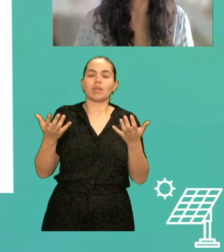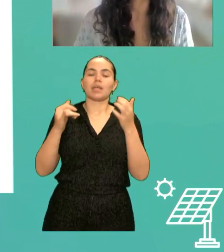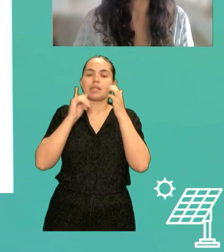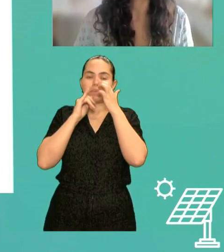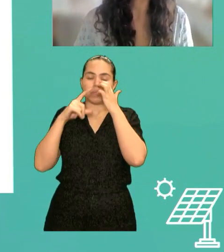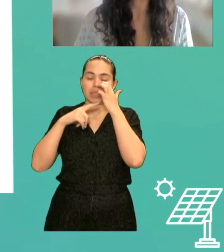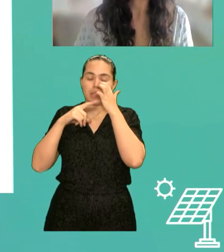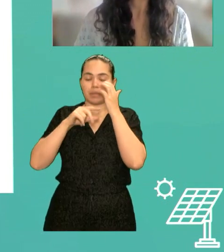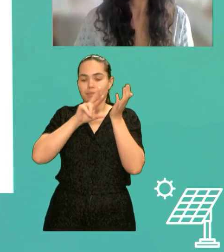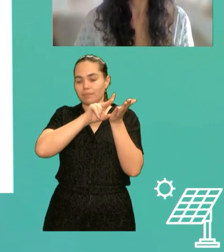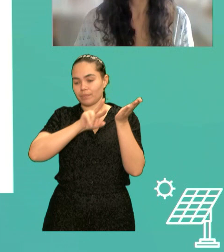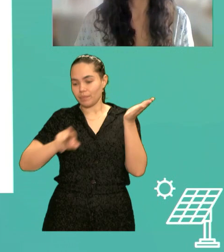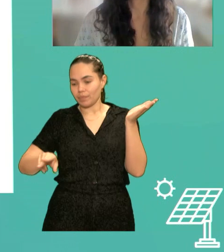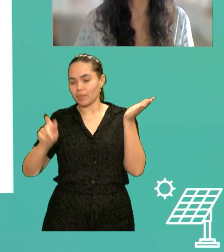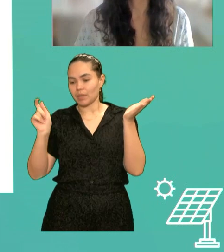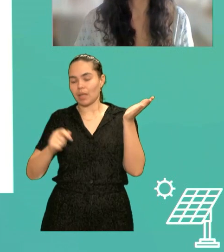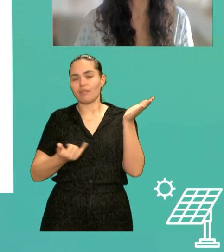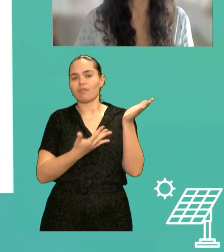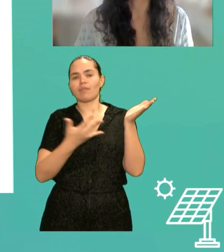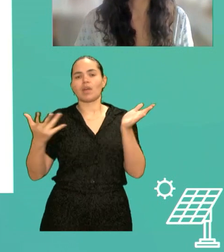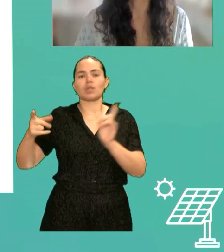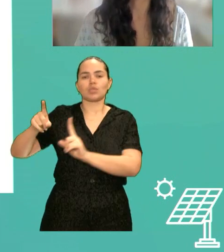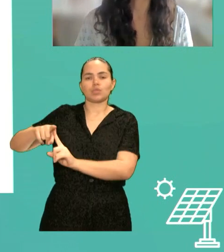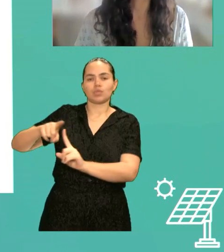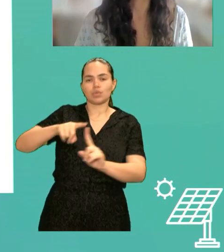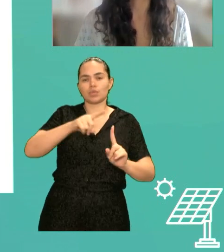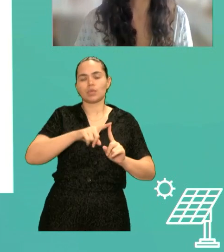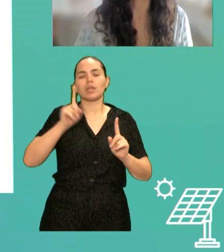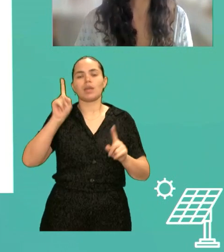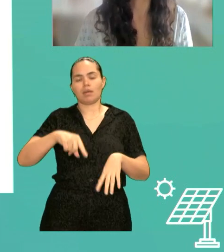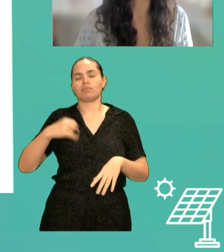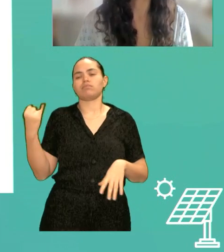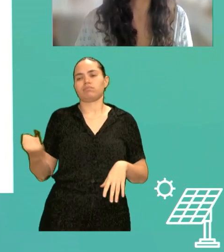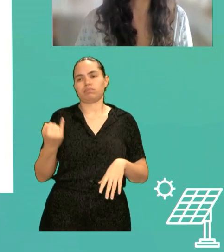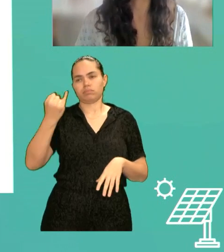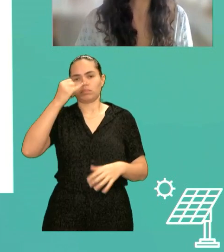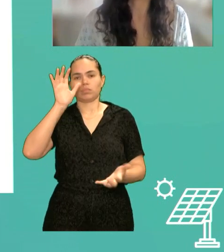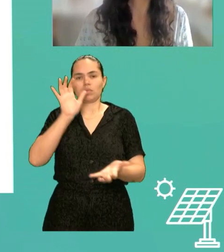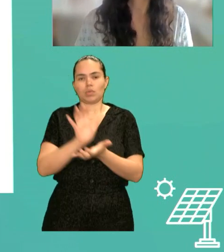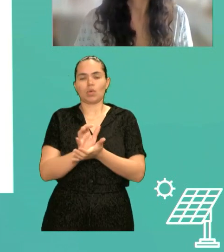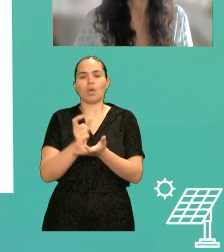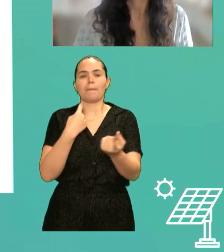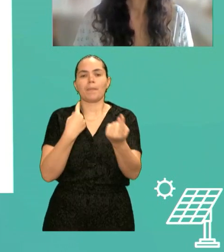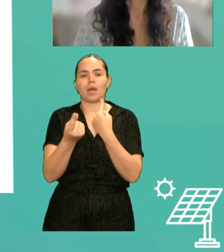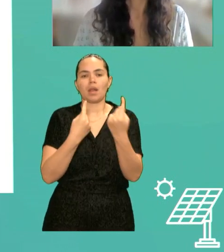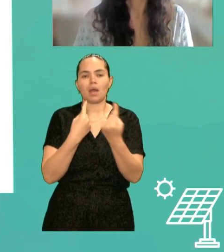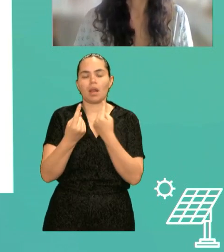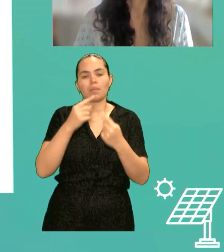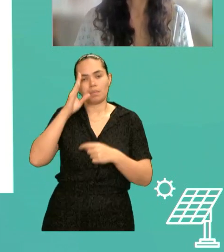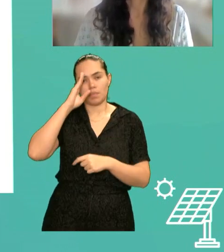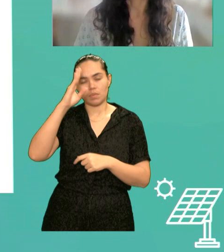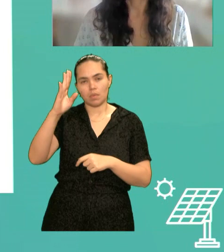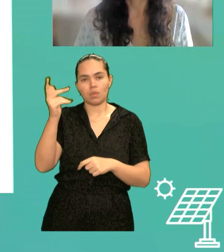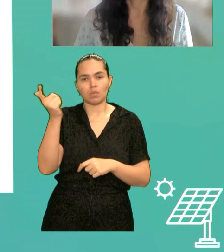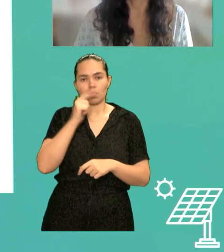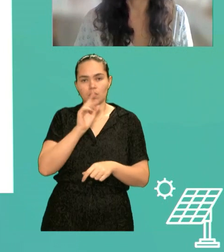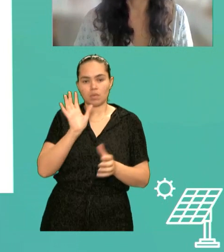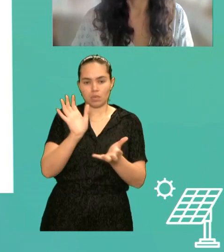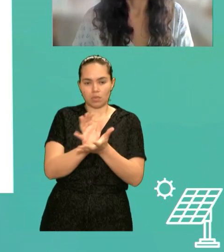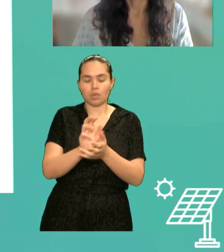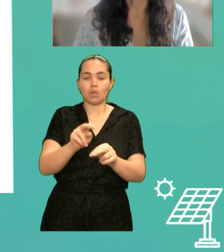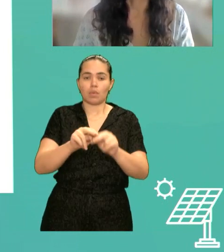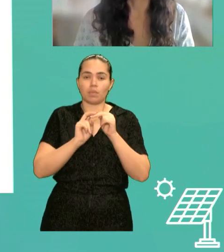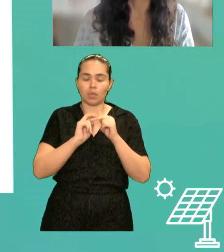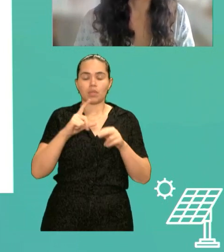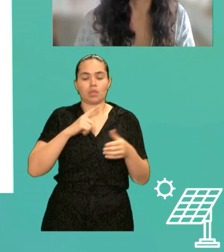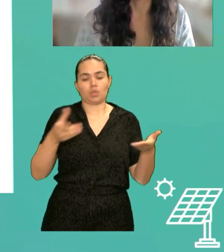they are very important to the mobility sector. So, and in a complementary fashion,